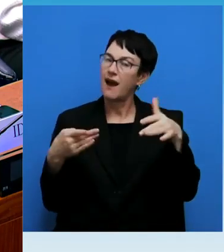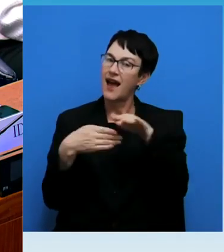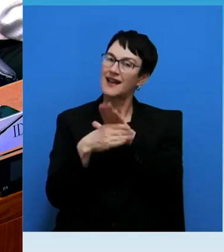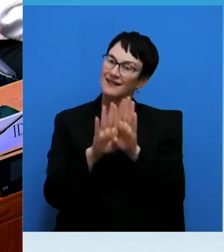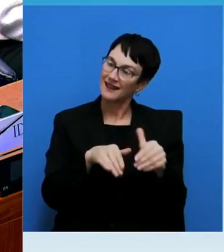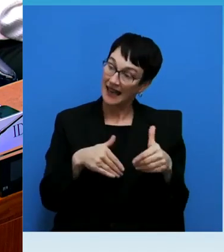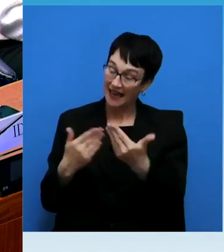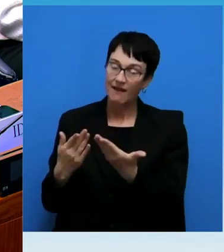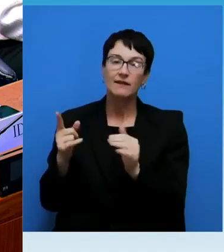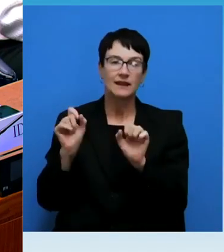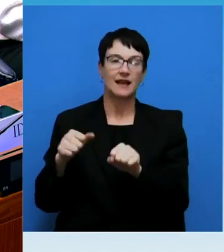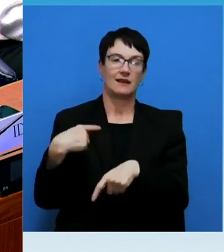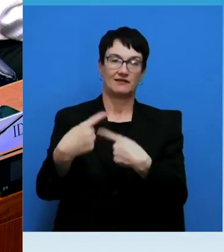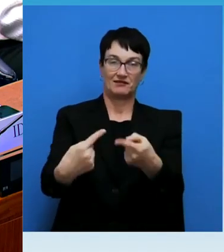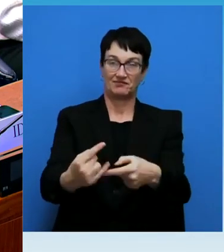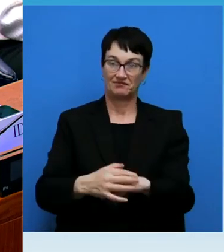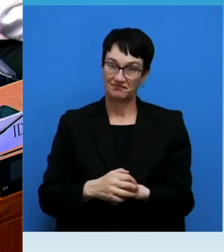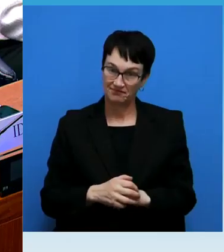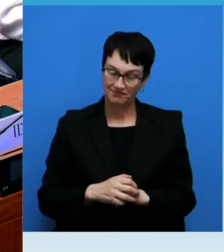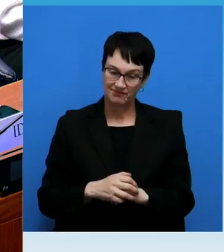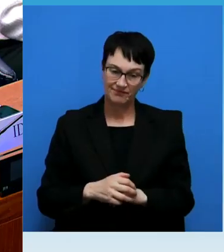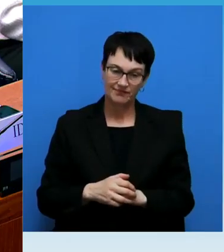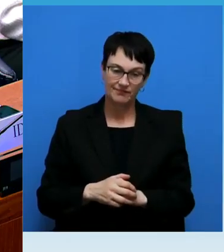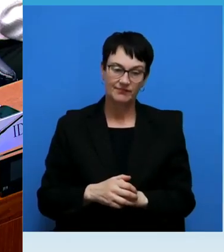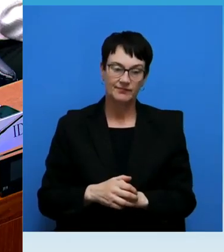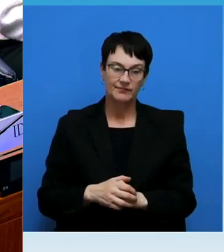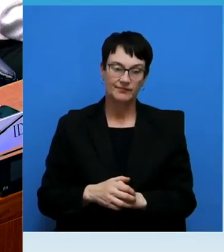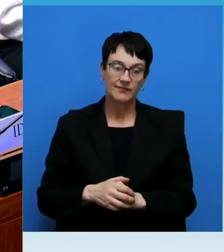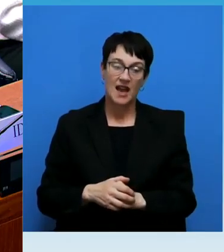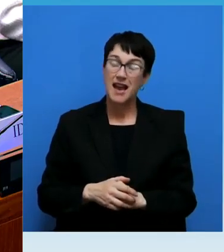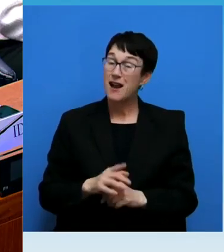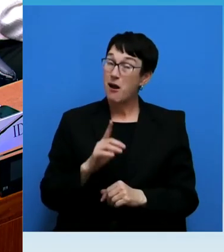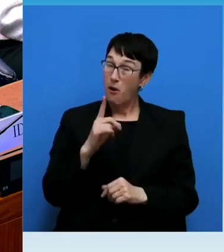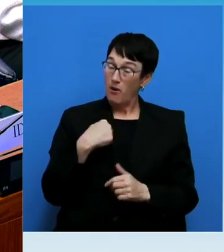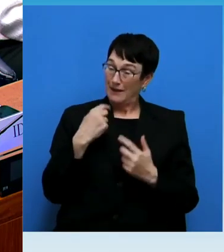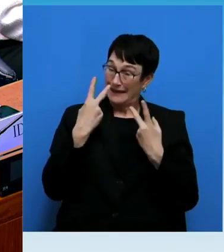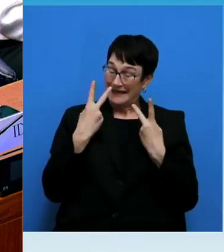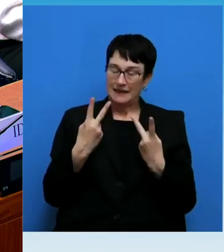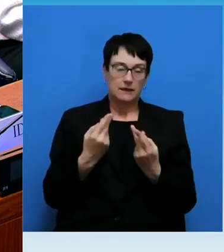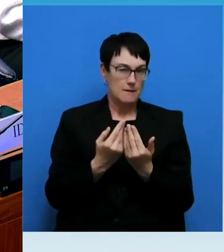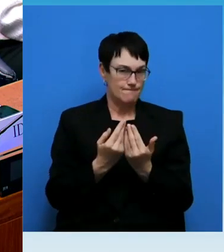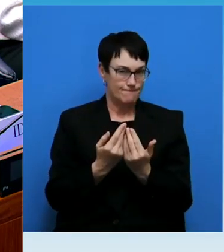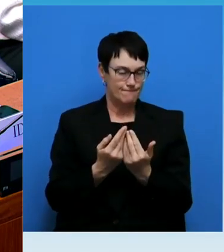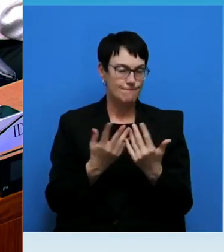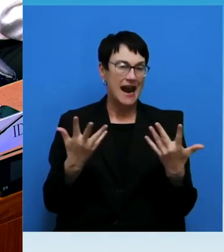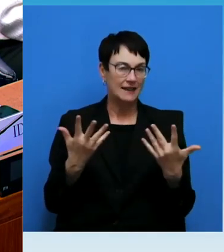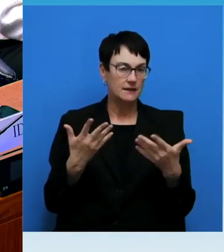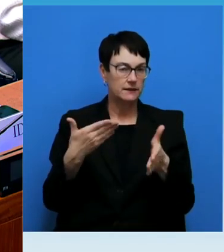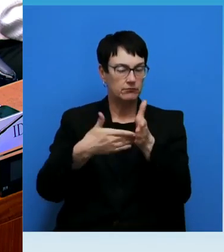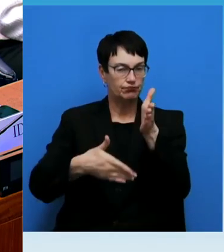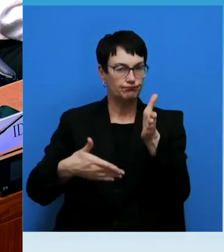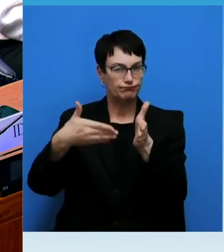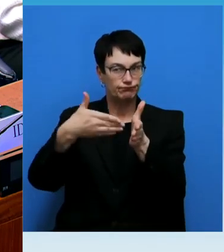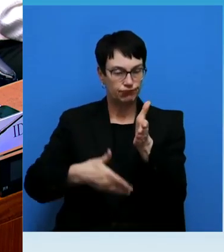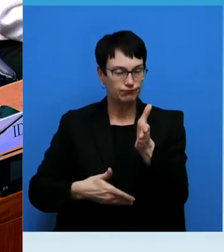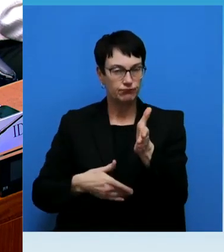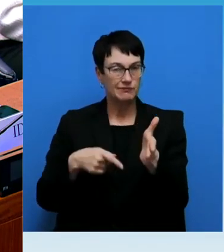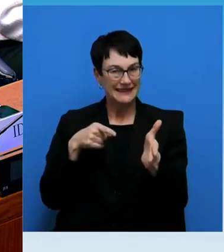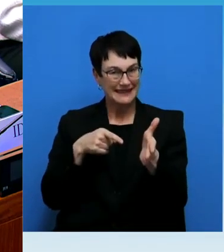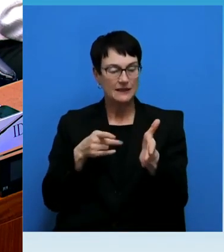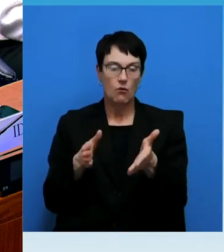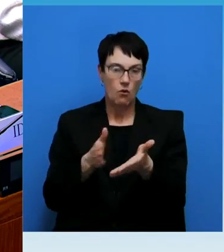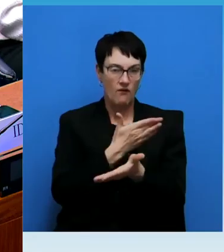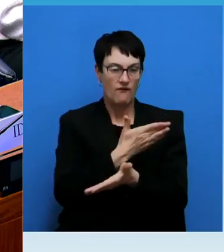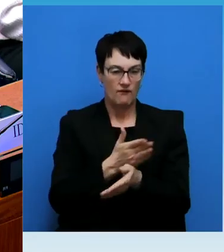UNDIS 2.0 represents a strategic opportunity to advance toward concrete, measurable, and